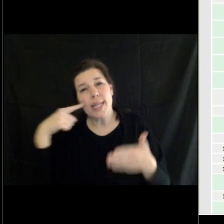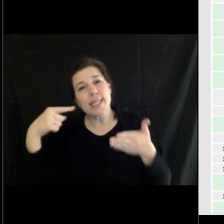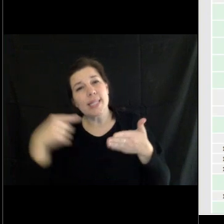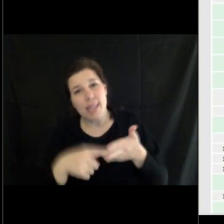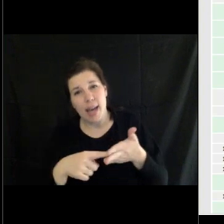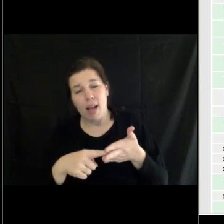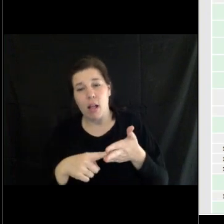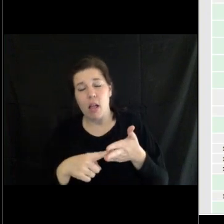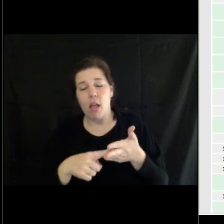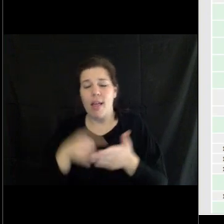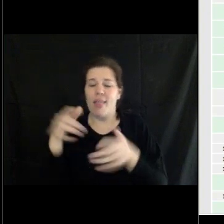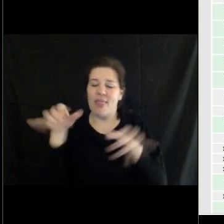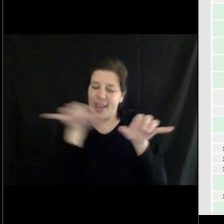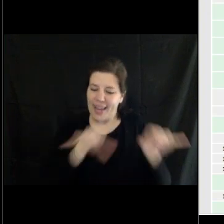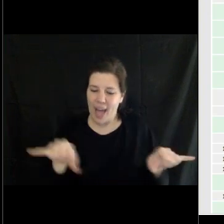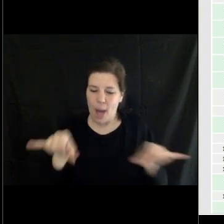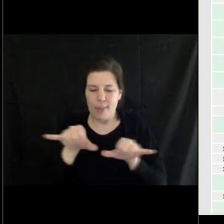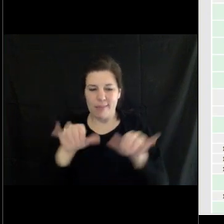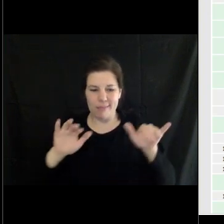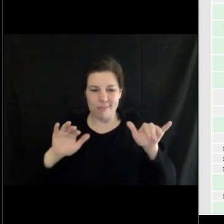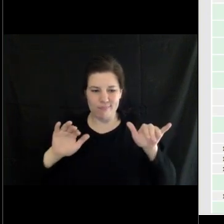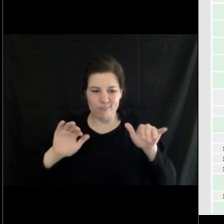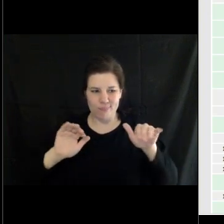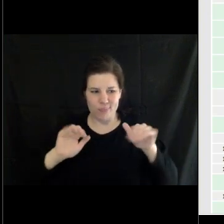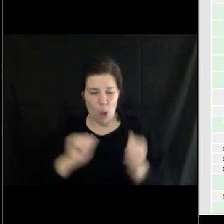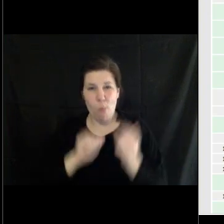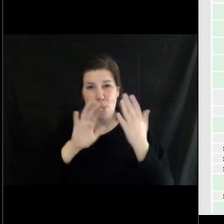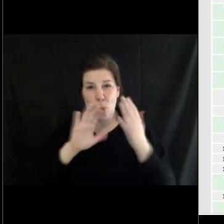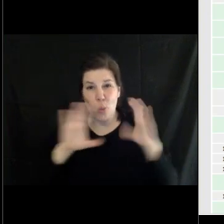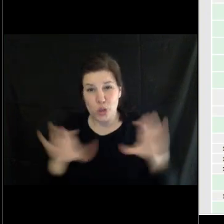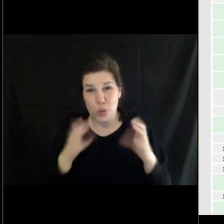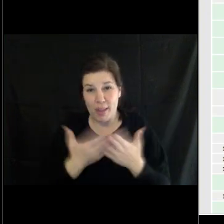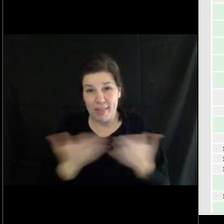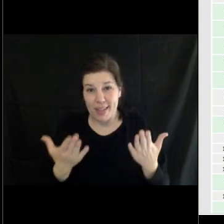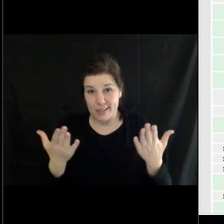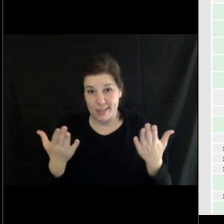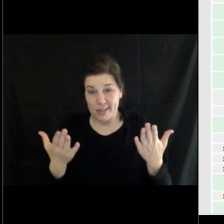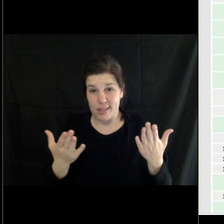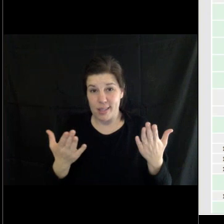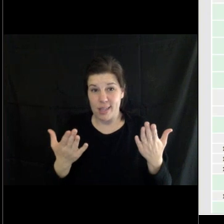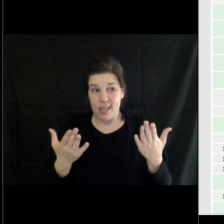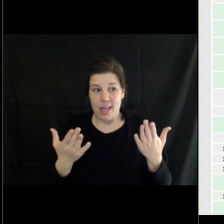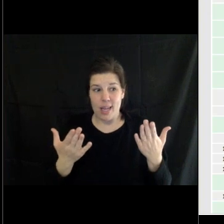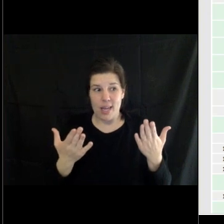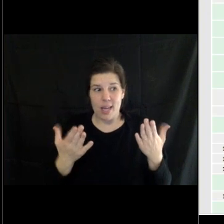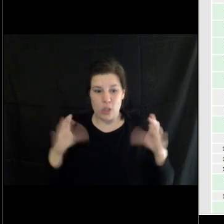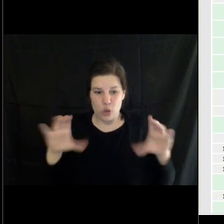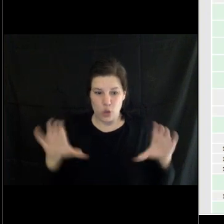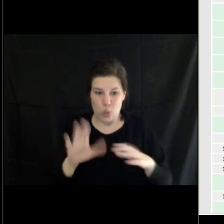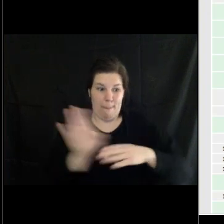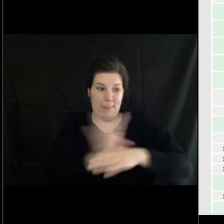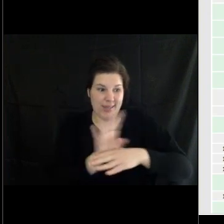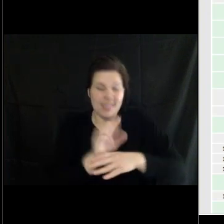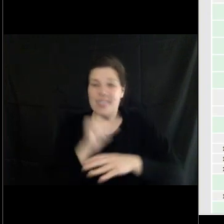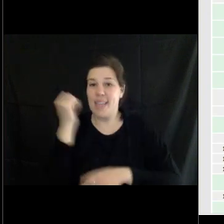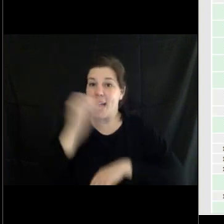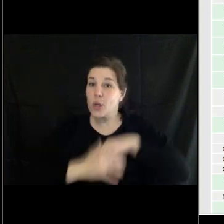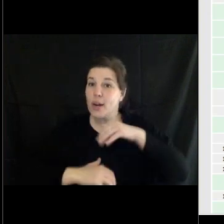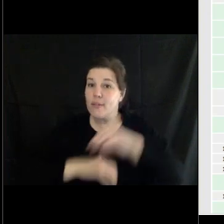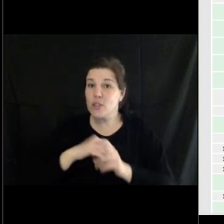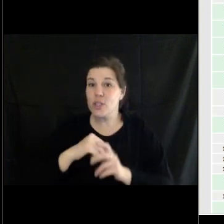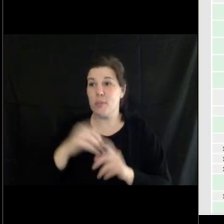the commonplace of doing things as business is not comfortable with those that have been coming to you day